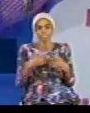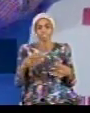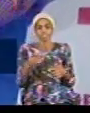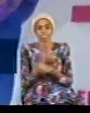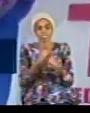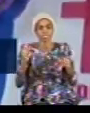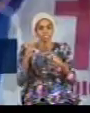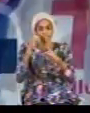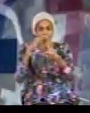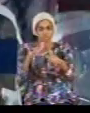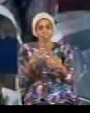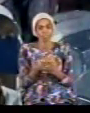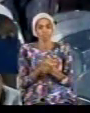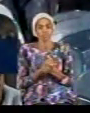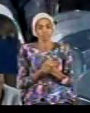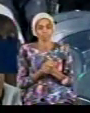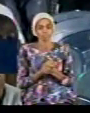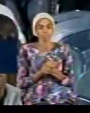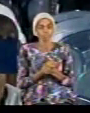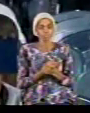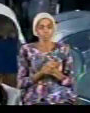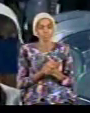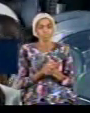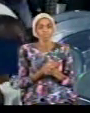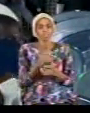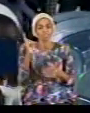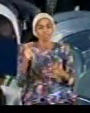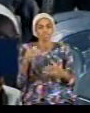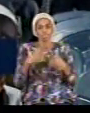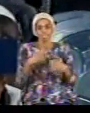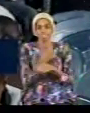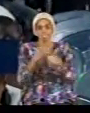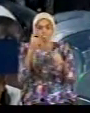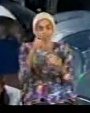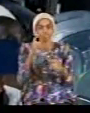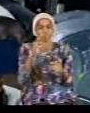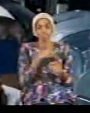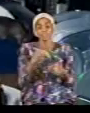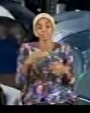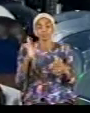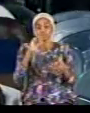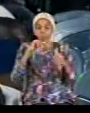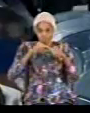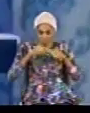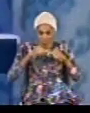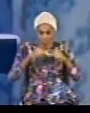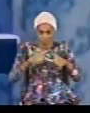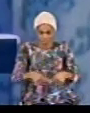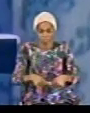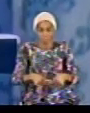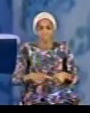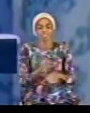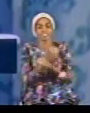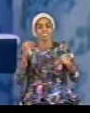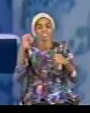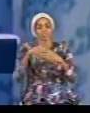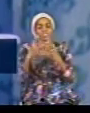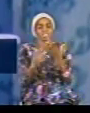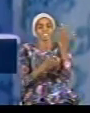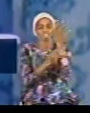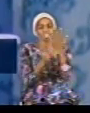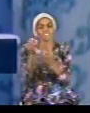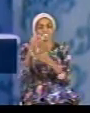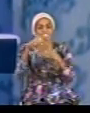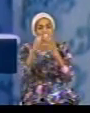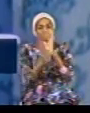God has saved you, and you remain saved in His hand in Jesus' name. Amen. Praise the Lord. The